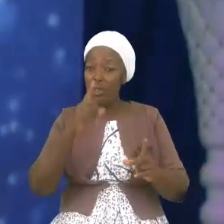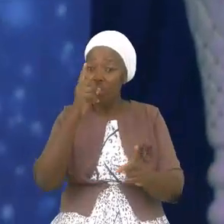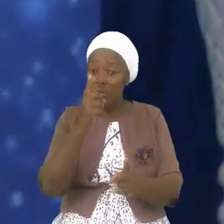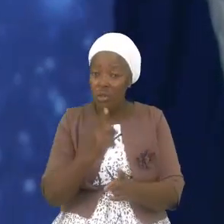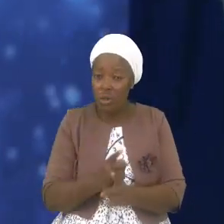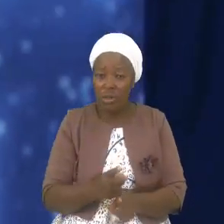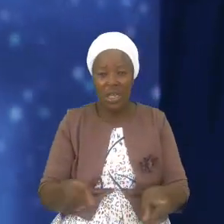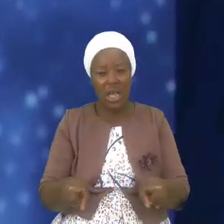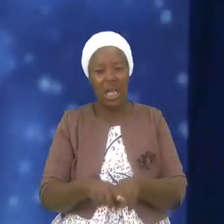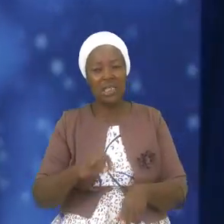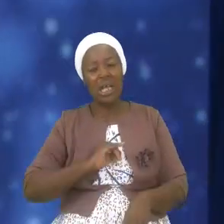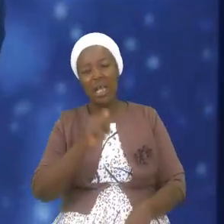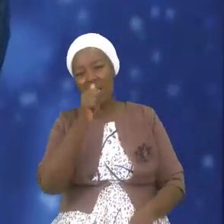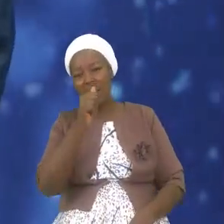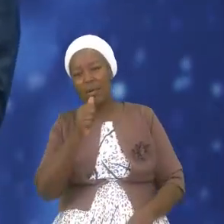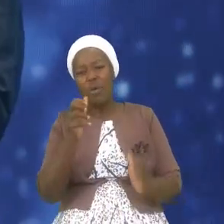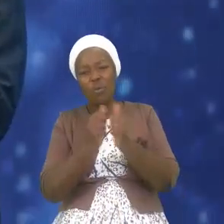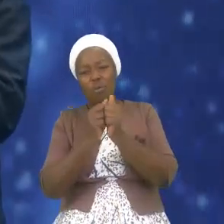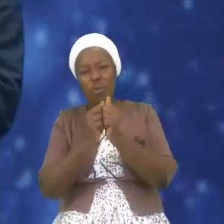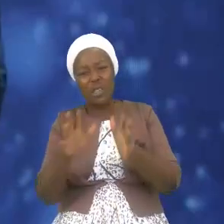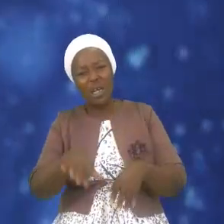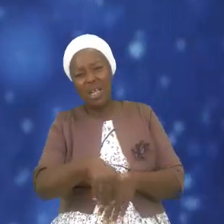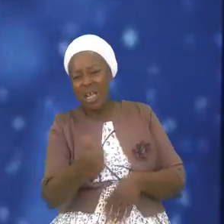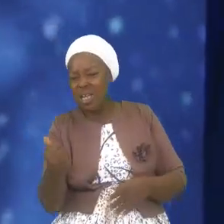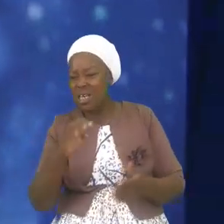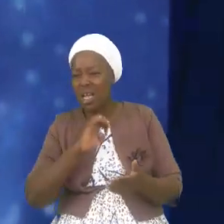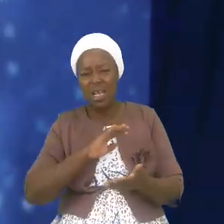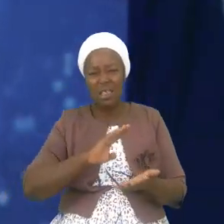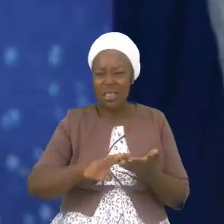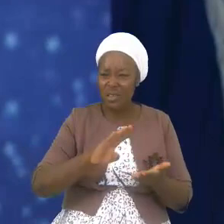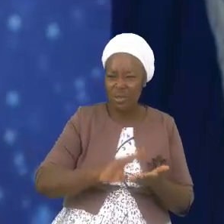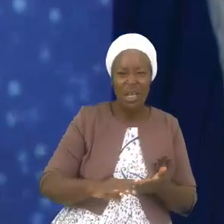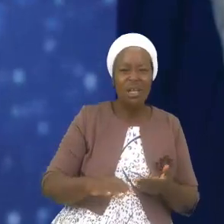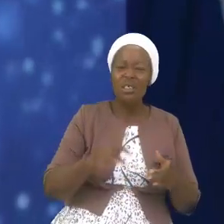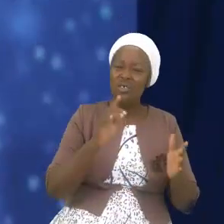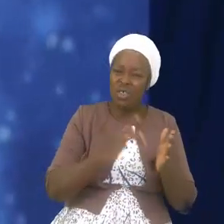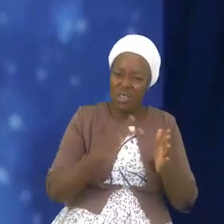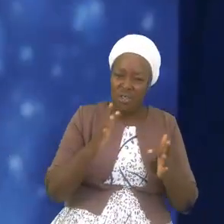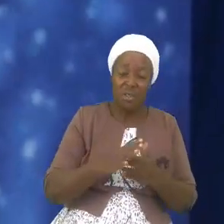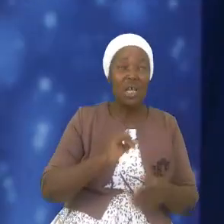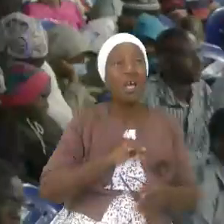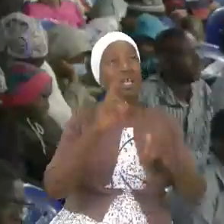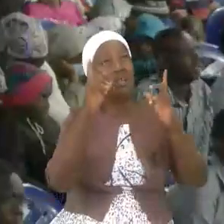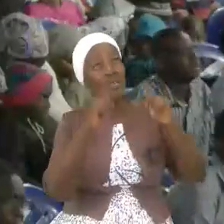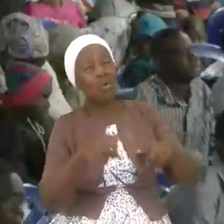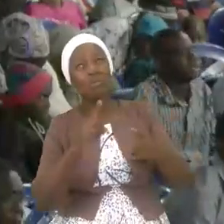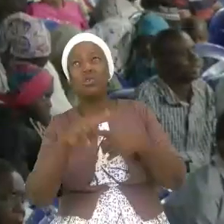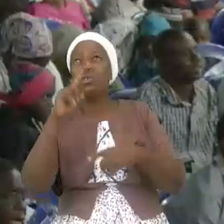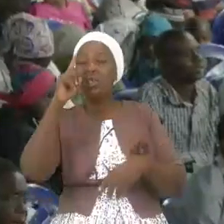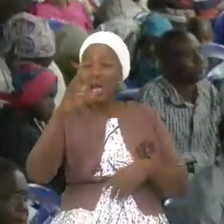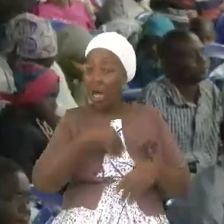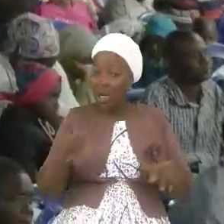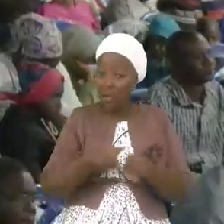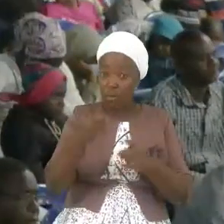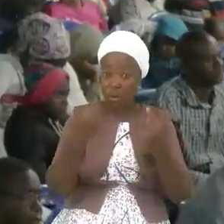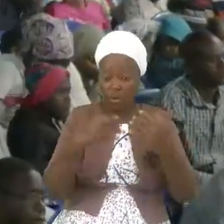excuse, Jesus, I come to thee. And as you come tonight, the Lord will forgive you. The